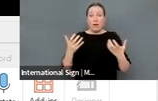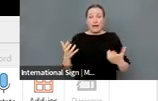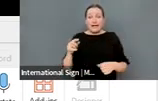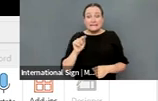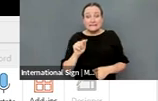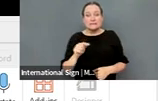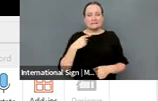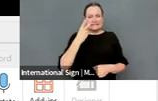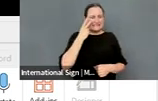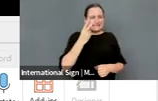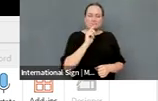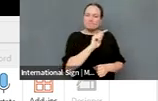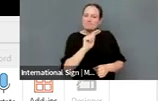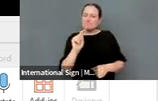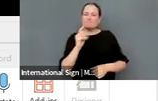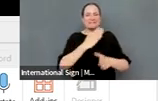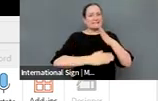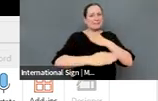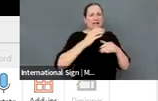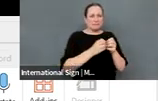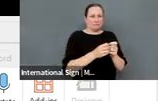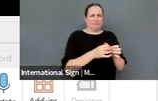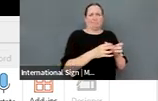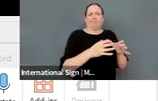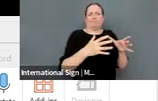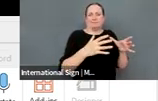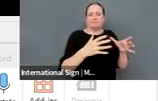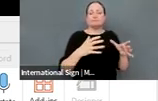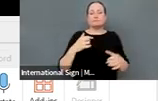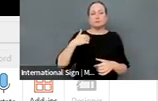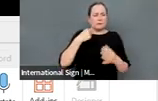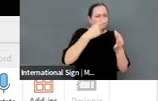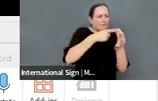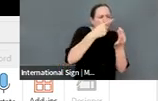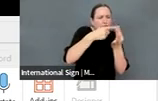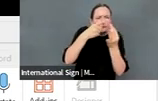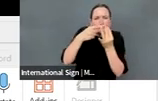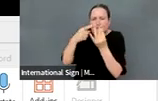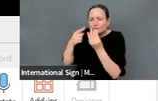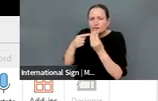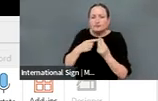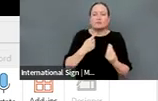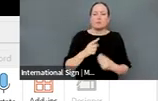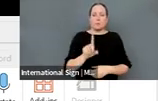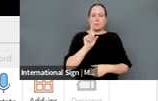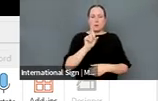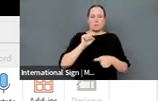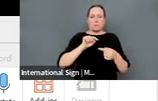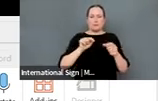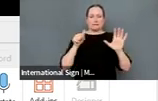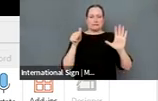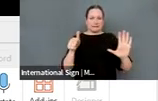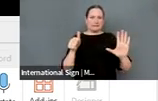in 1980, it showed that from the national population, 1.6 persons with disabilities had a disability. 10 years